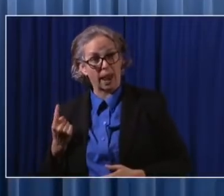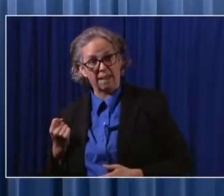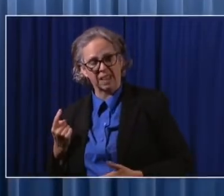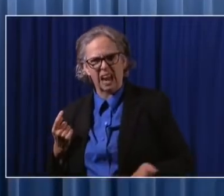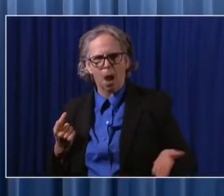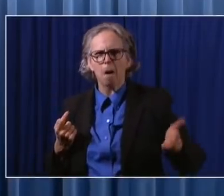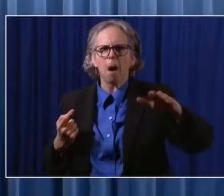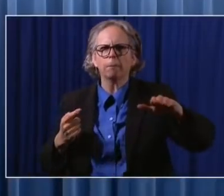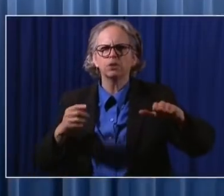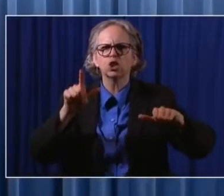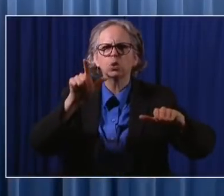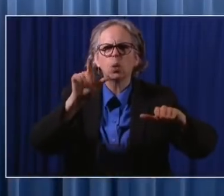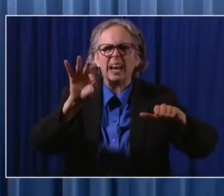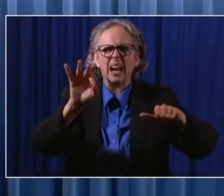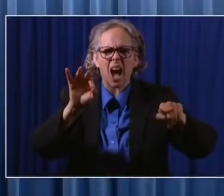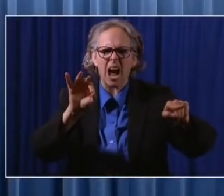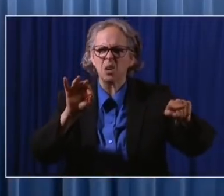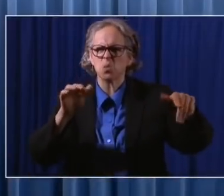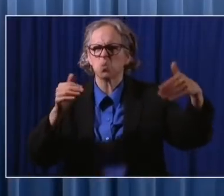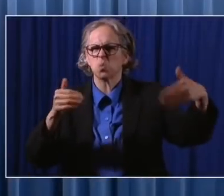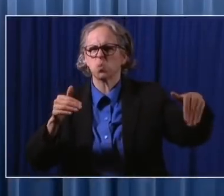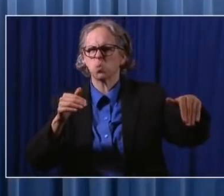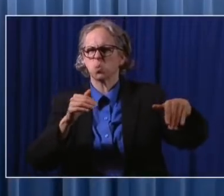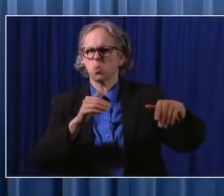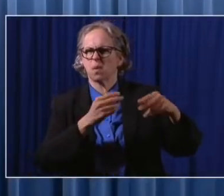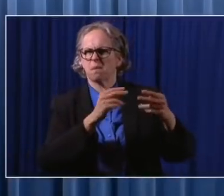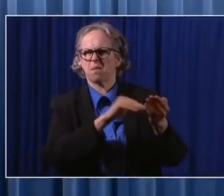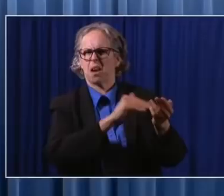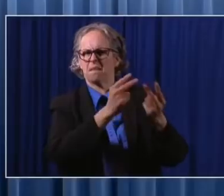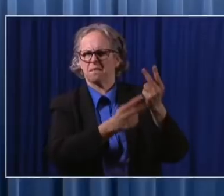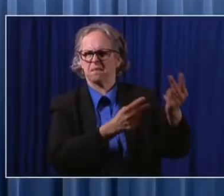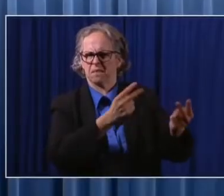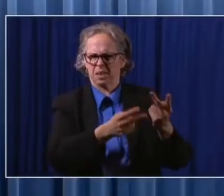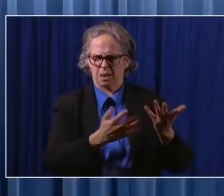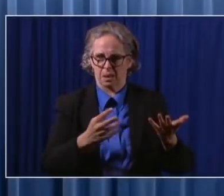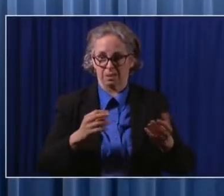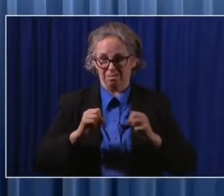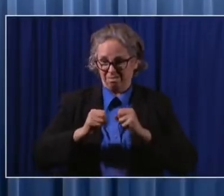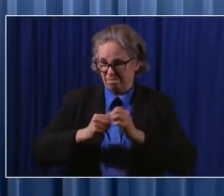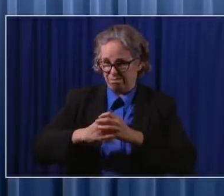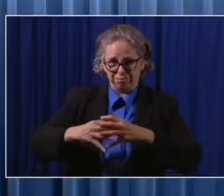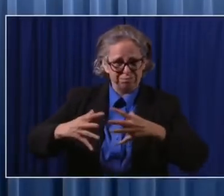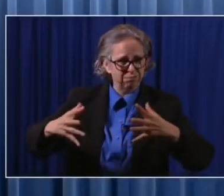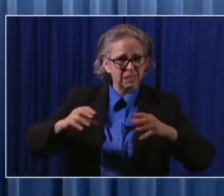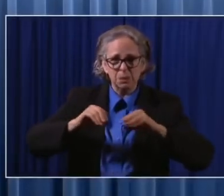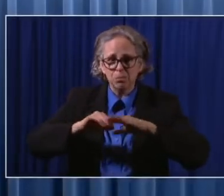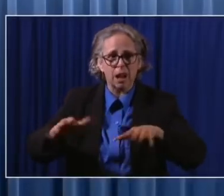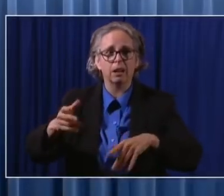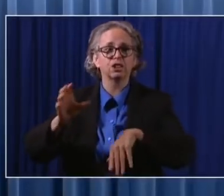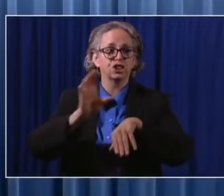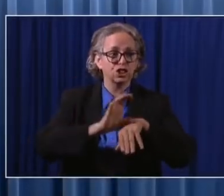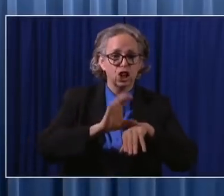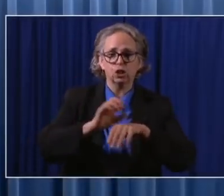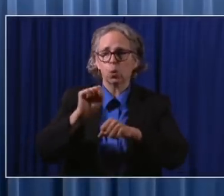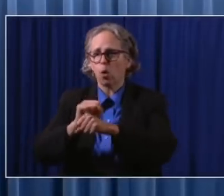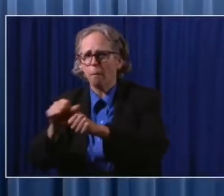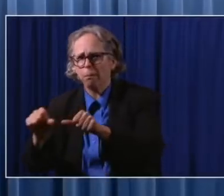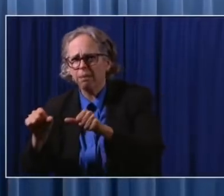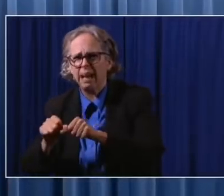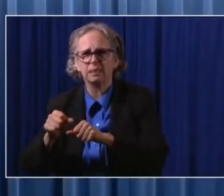day. Summit County currently has faith-based, workplace, and long-term care facility outbreaks. Trumbull